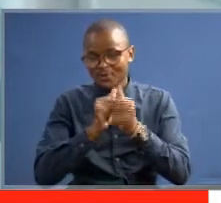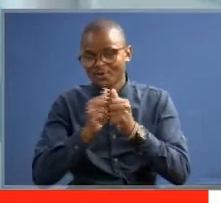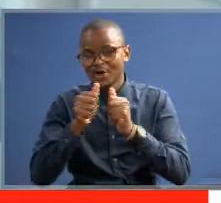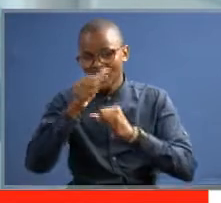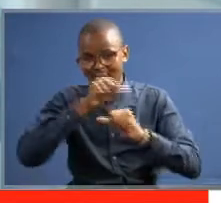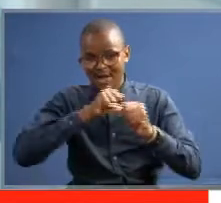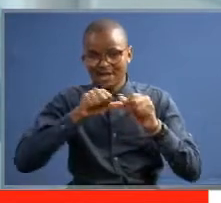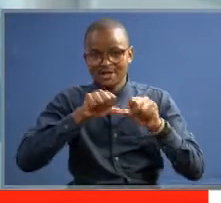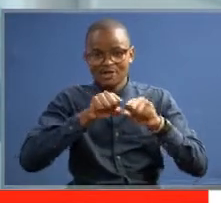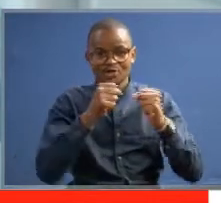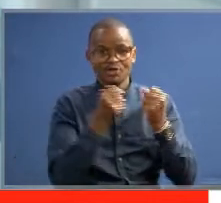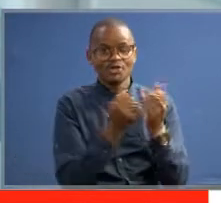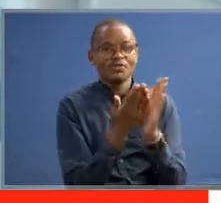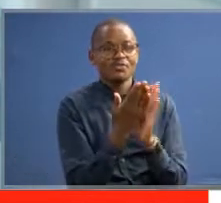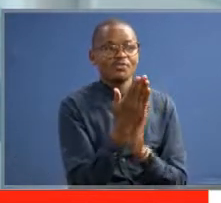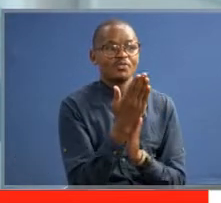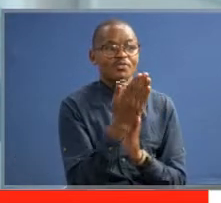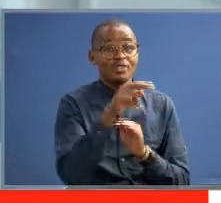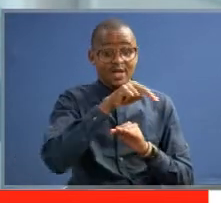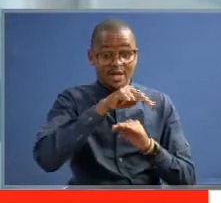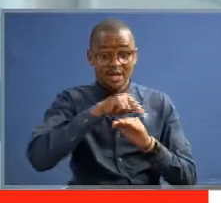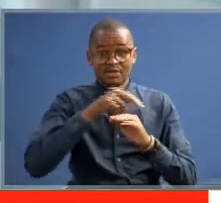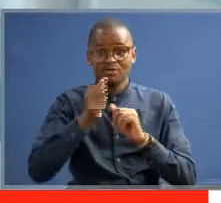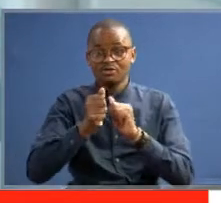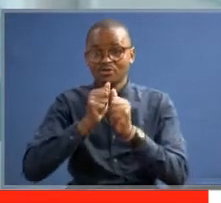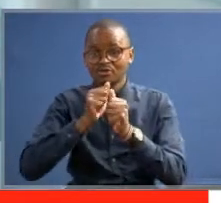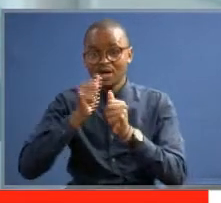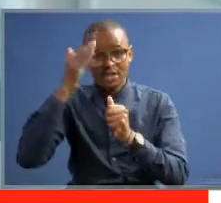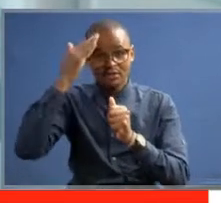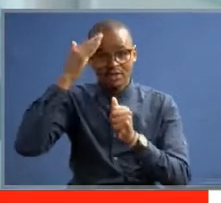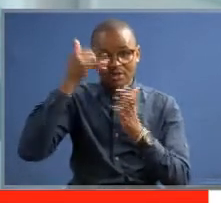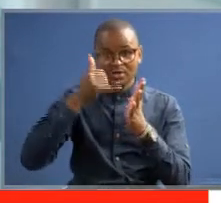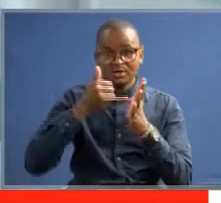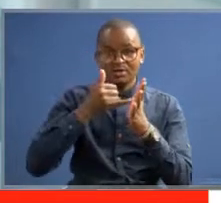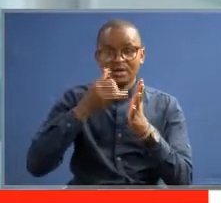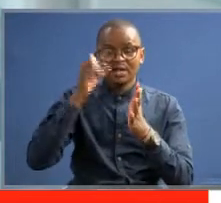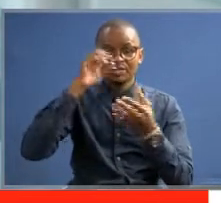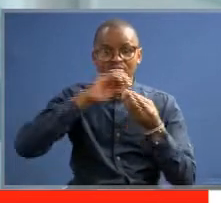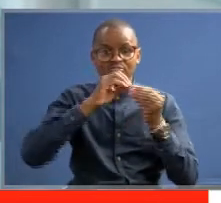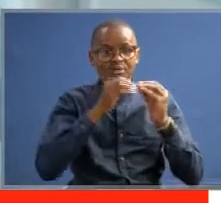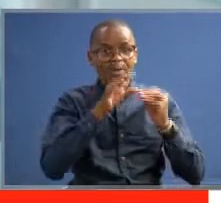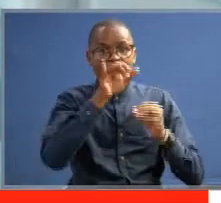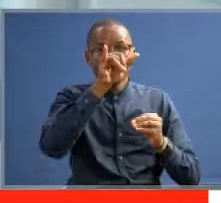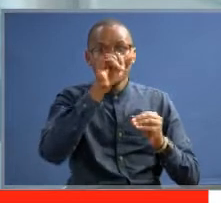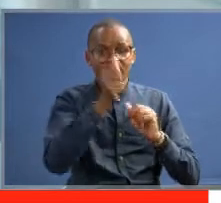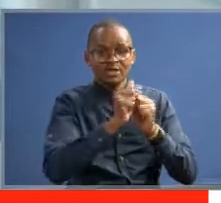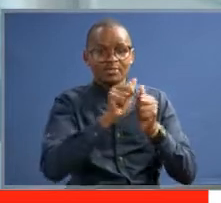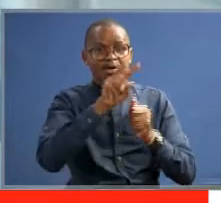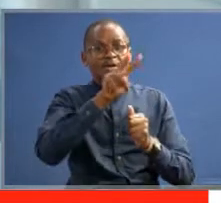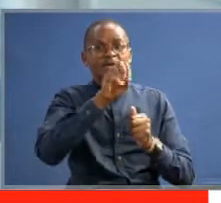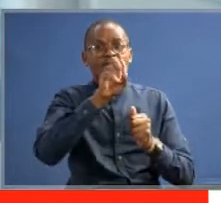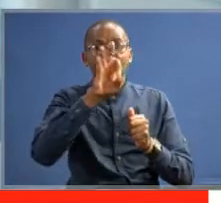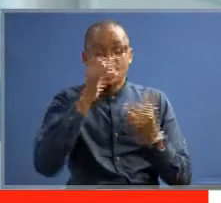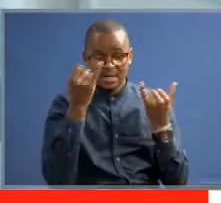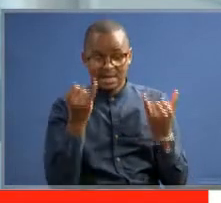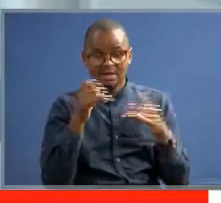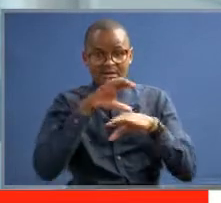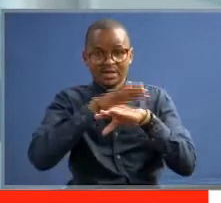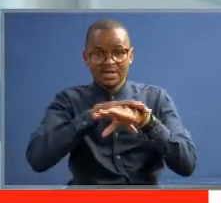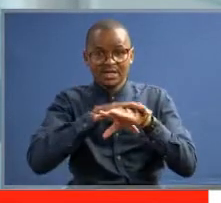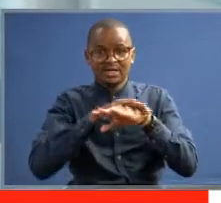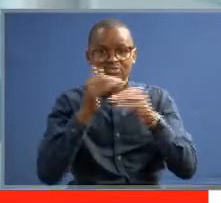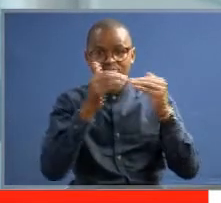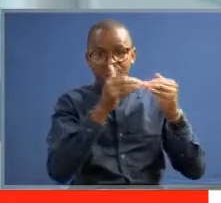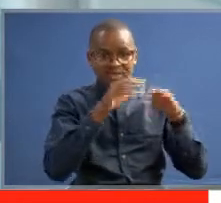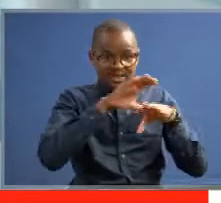Sports, Arts and Social Development Fund. So the National Sports Fund, as we knew it, as it was created by the Sports Act 2013, now gets